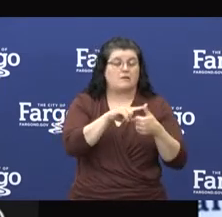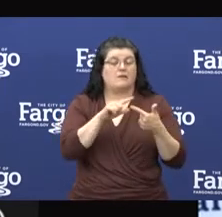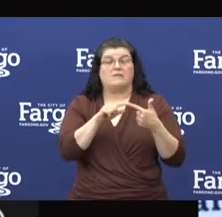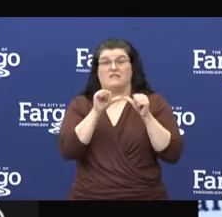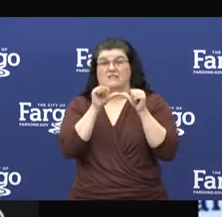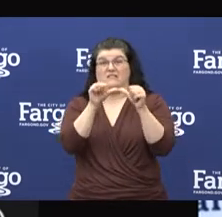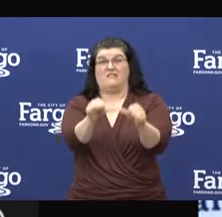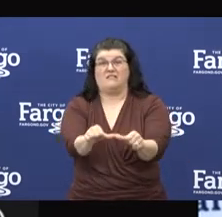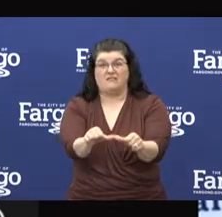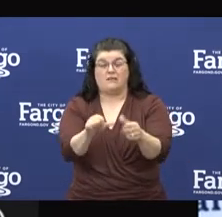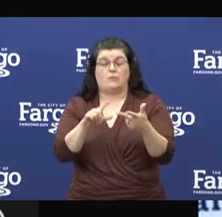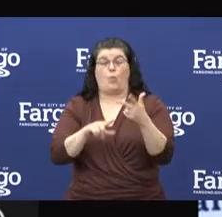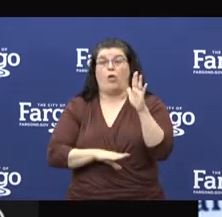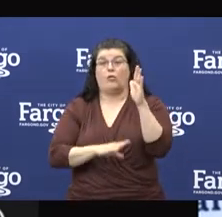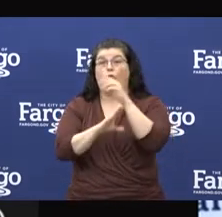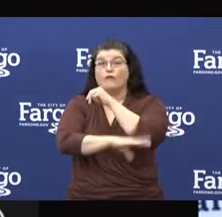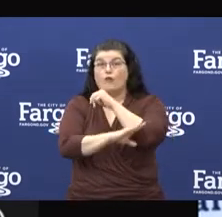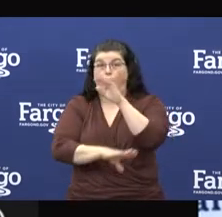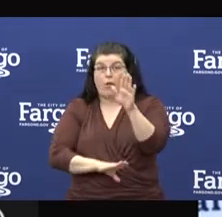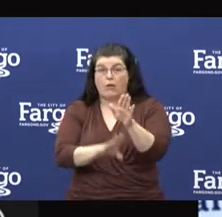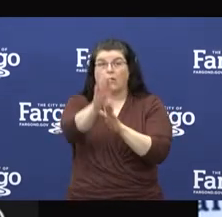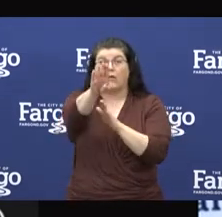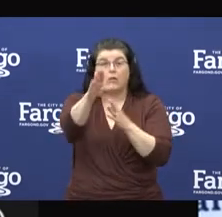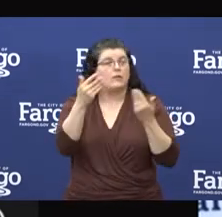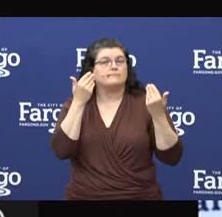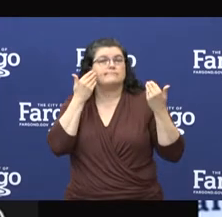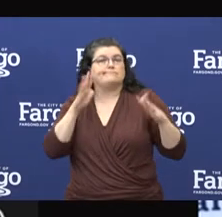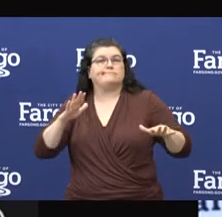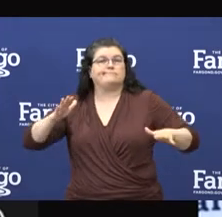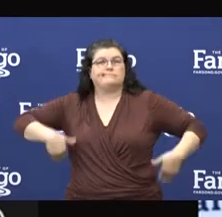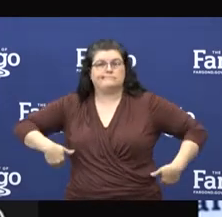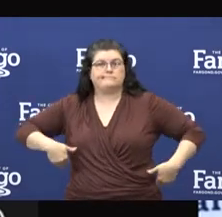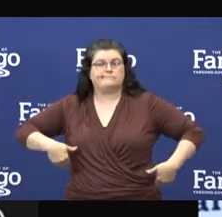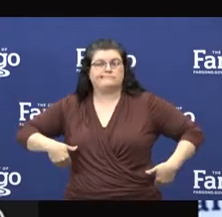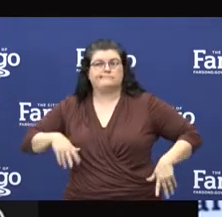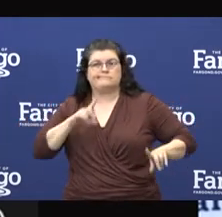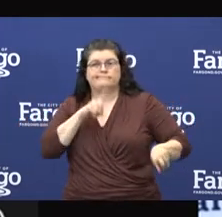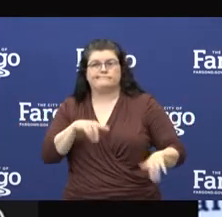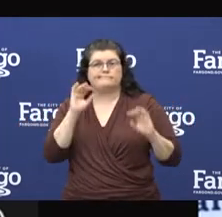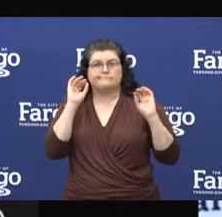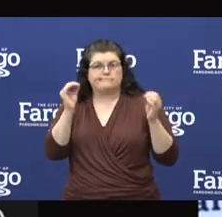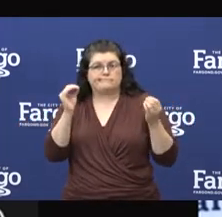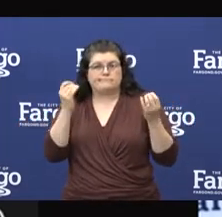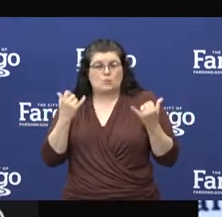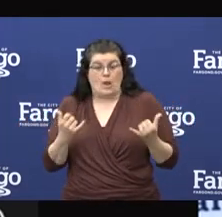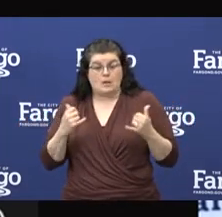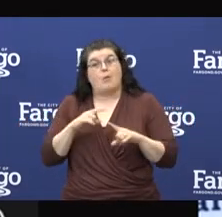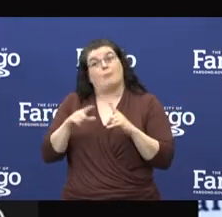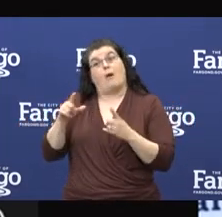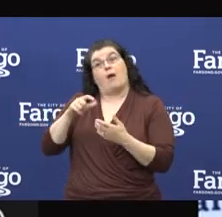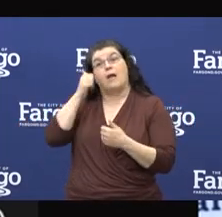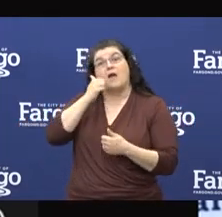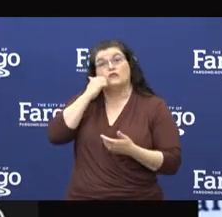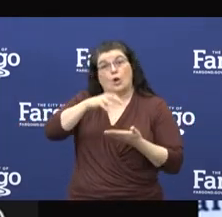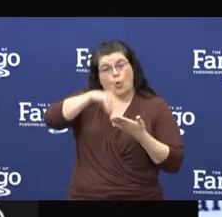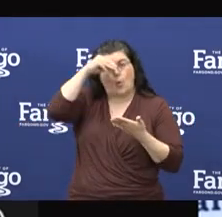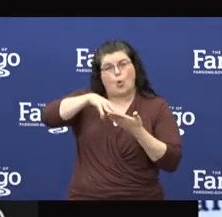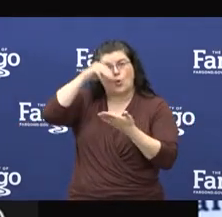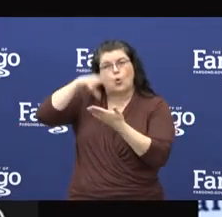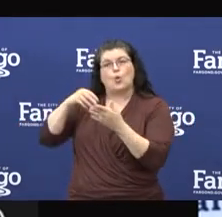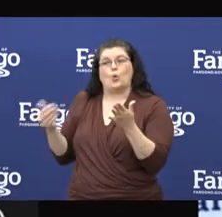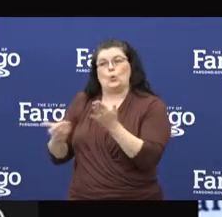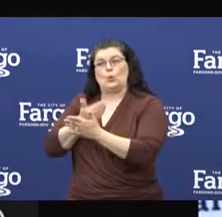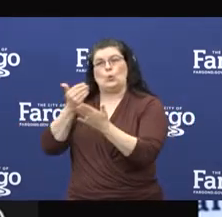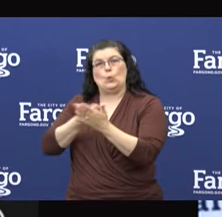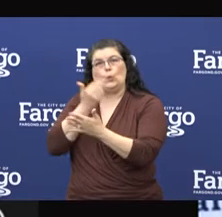surge in the fall? Unfortunately, there is no answer. There is new information we are learning daily, which can be overwhelming and